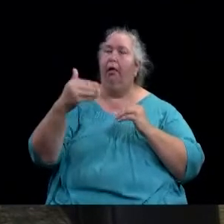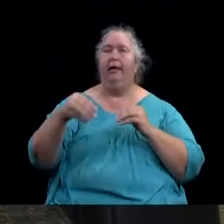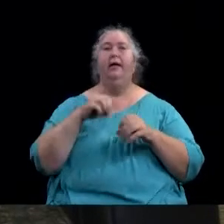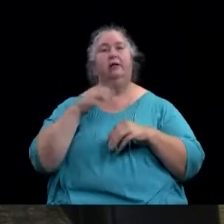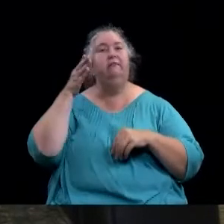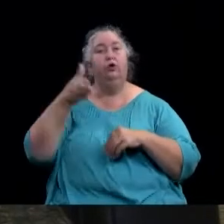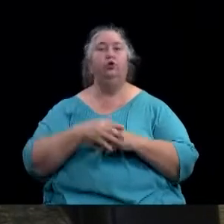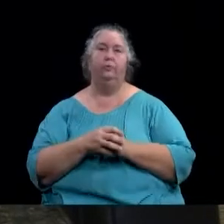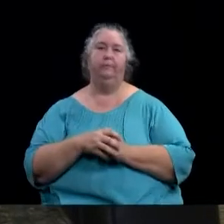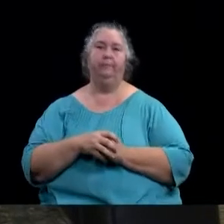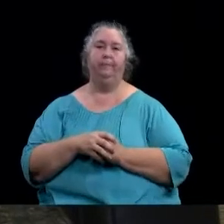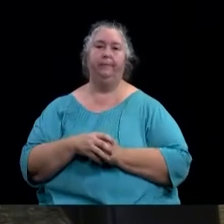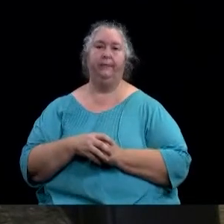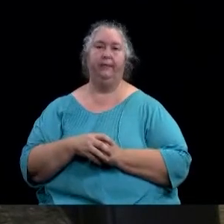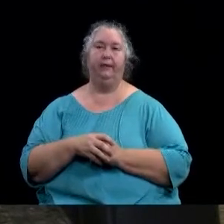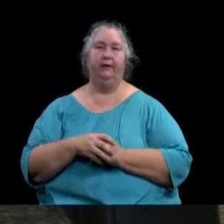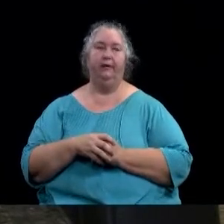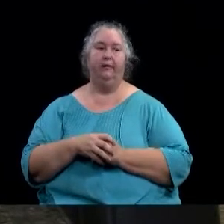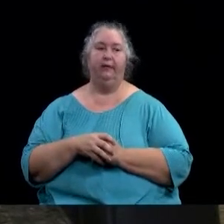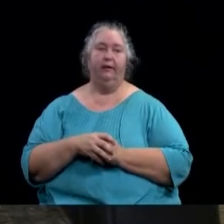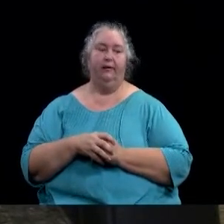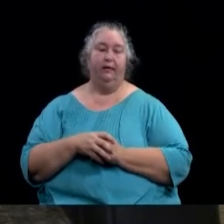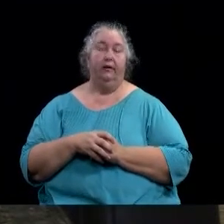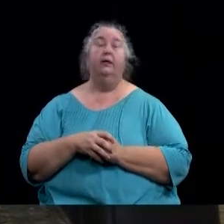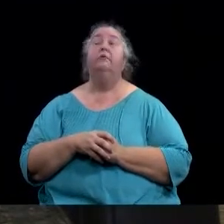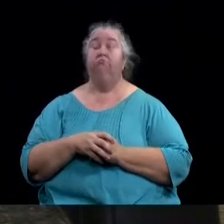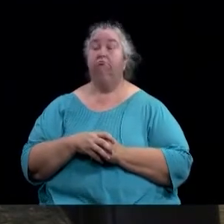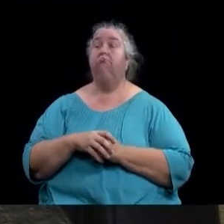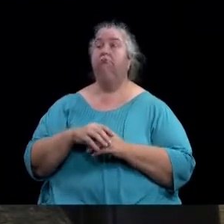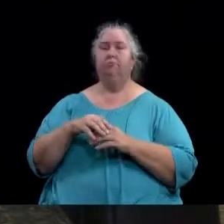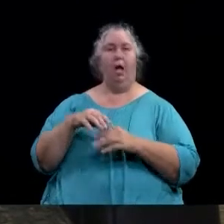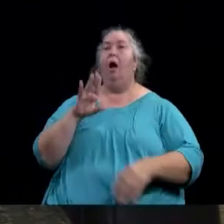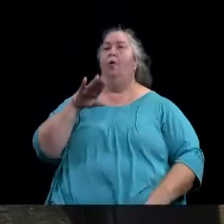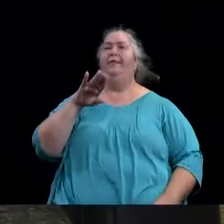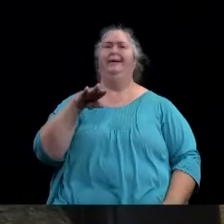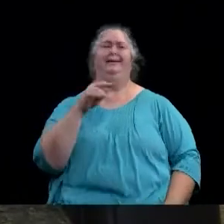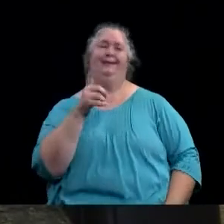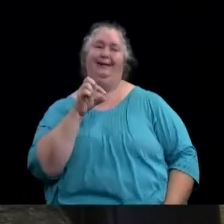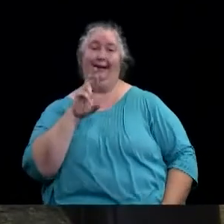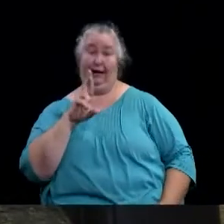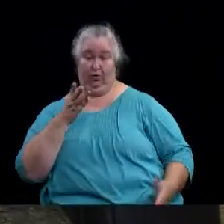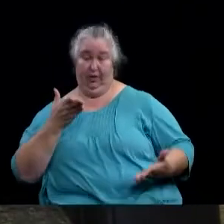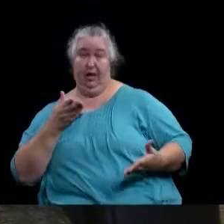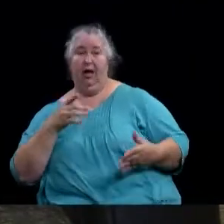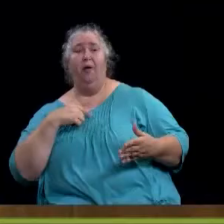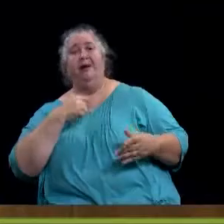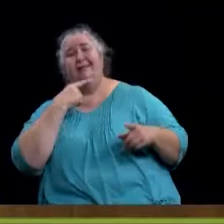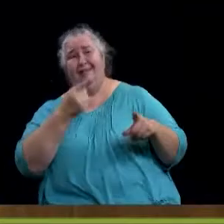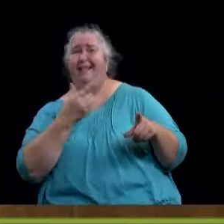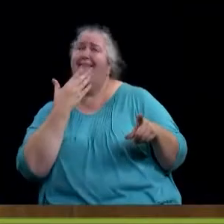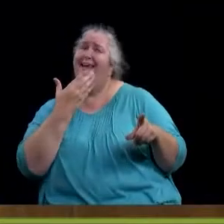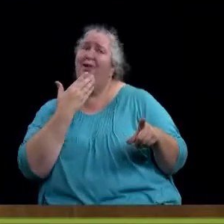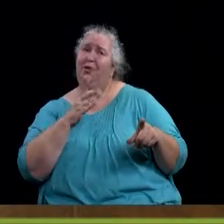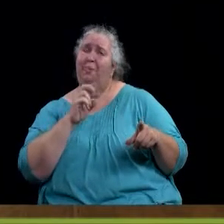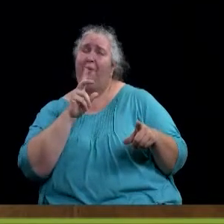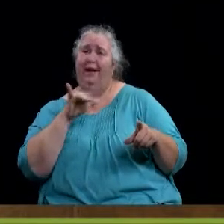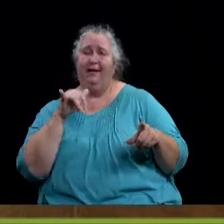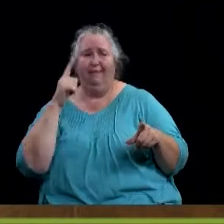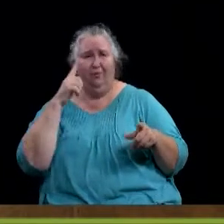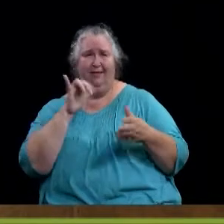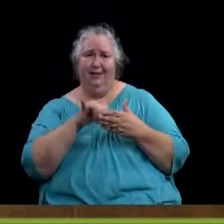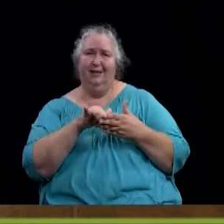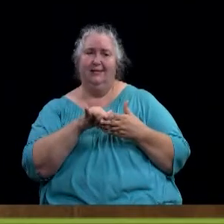Hey, Bradley, this is Hector. I just want to say thank you for this resolution. Also, I'm excited about the work that's being done, but